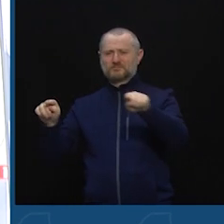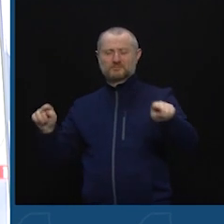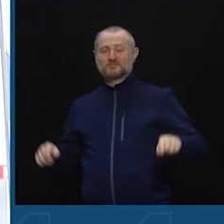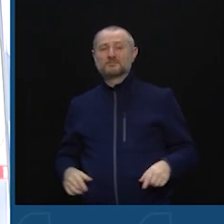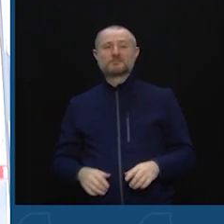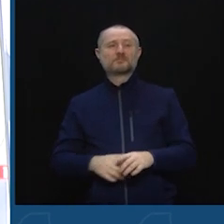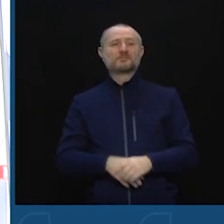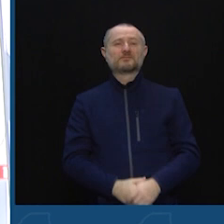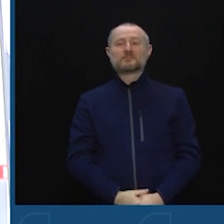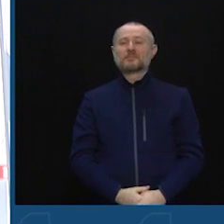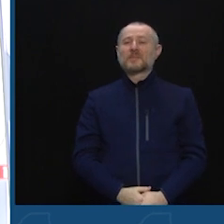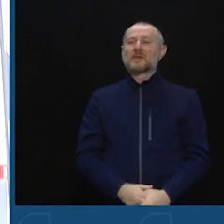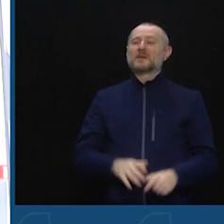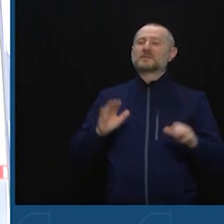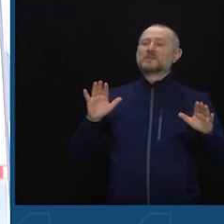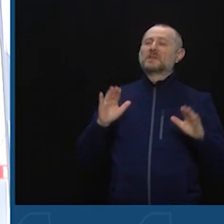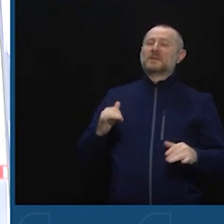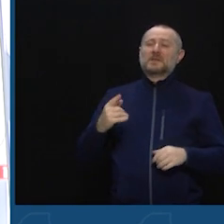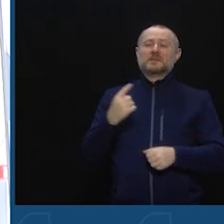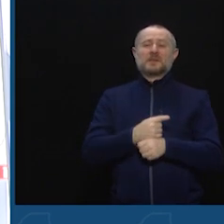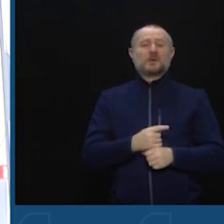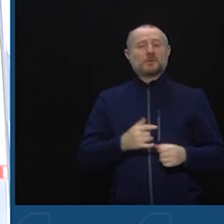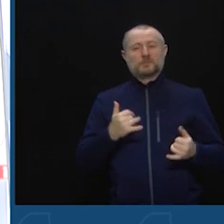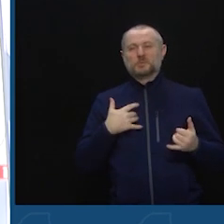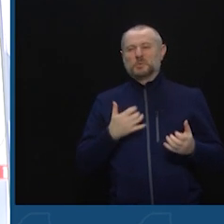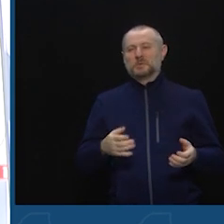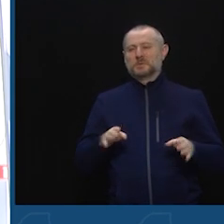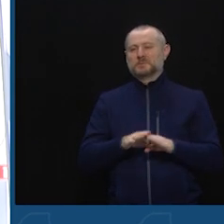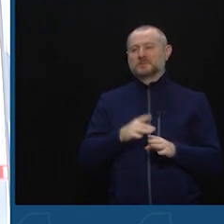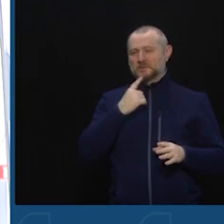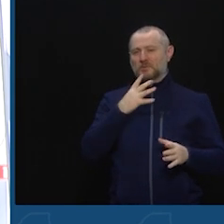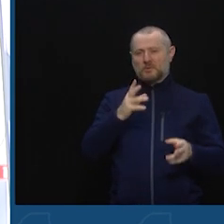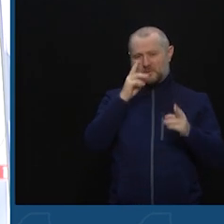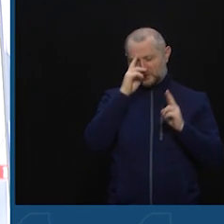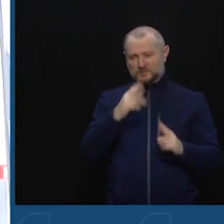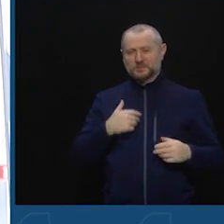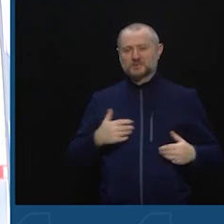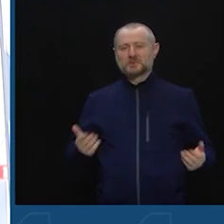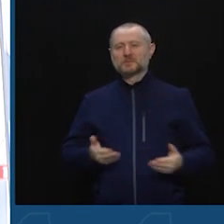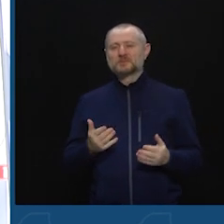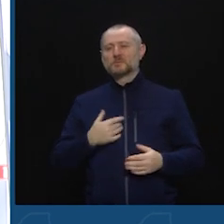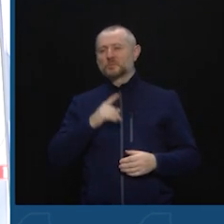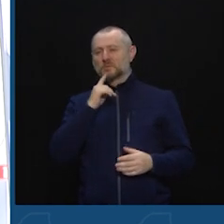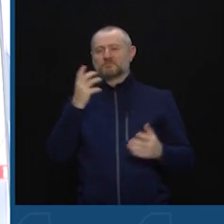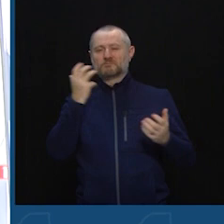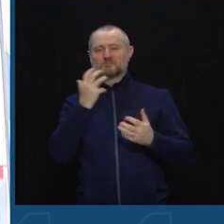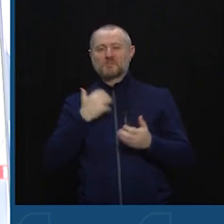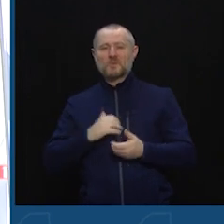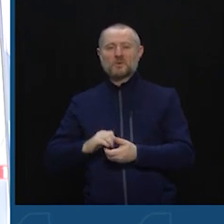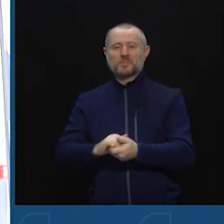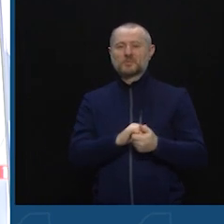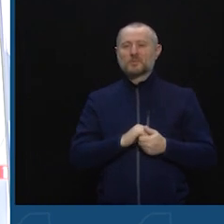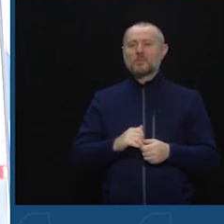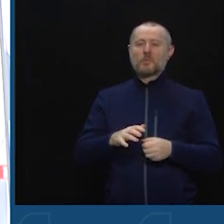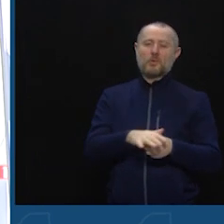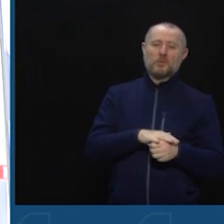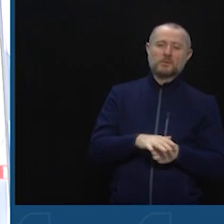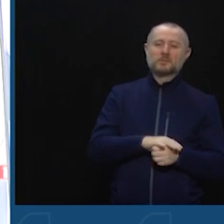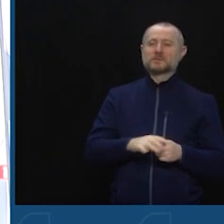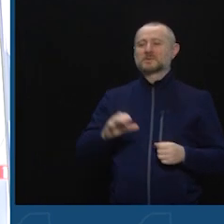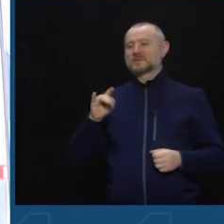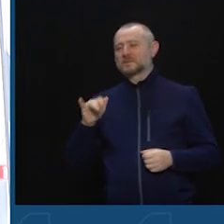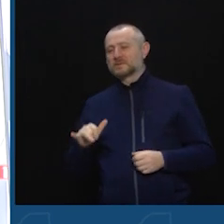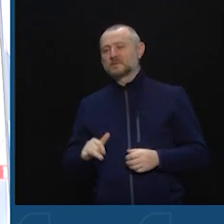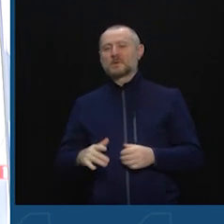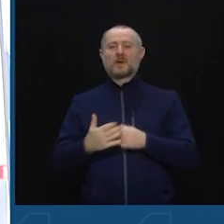So this is a great day, and I'll close by saying thank you very much. It's an honor to be here. It's really this collaboration, local, city, county, state. It's amazing.